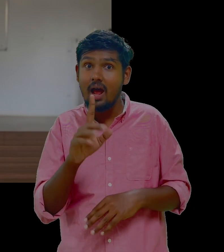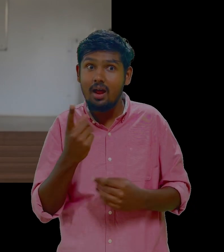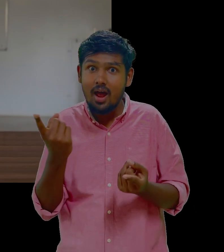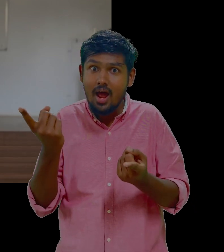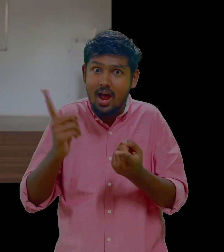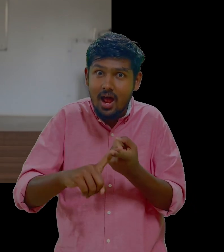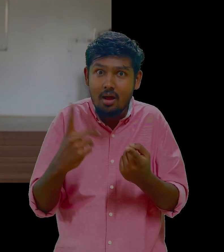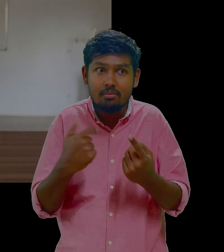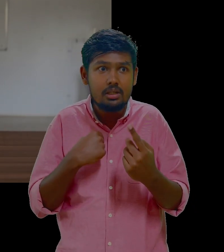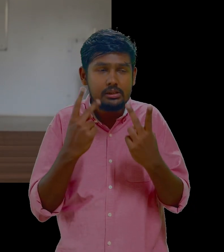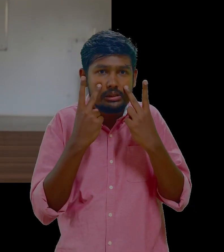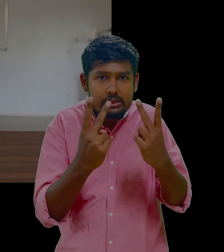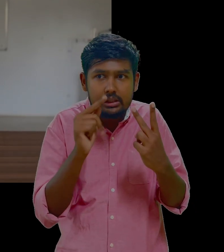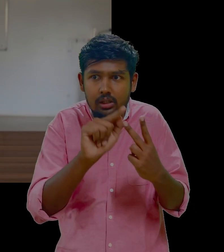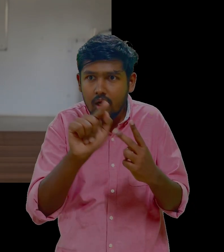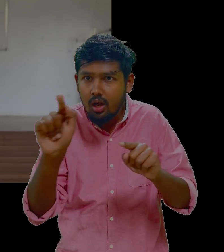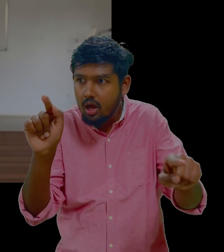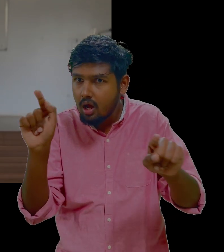important lesson